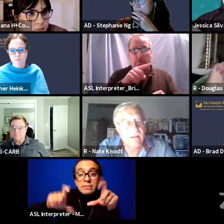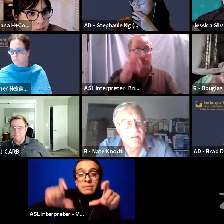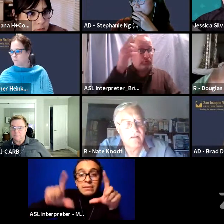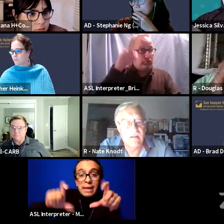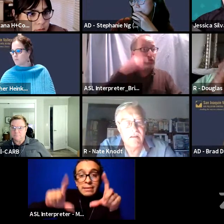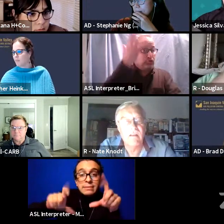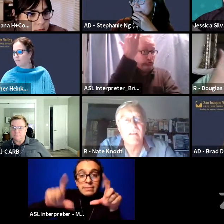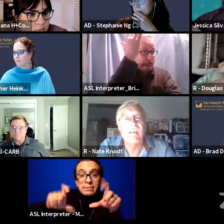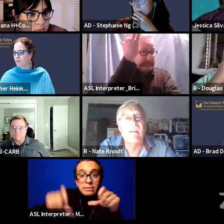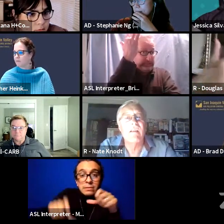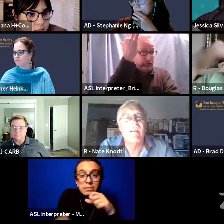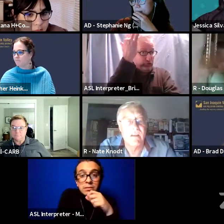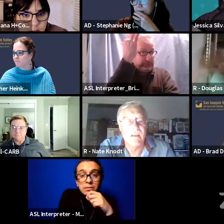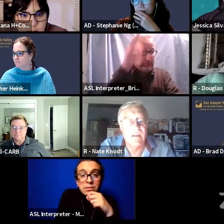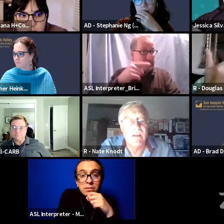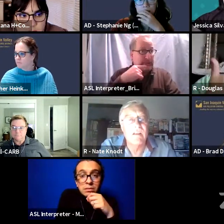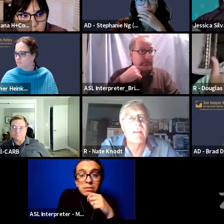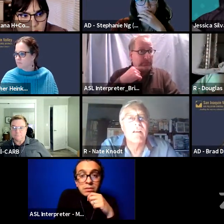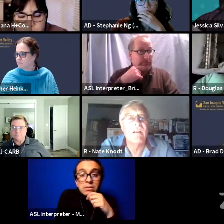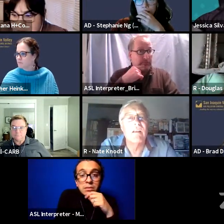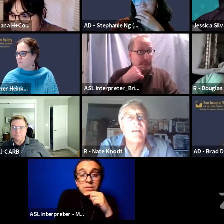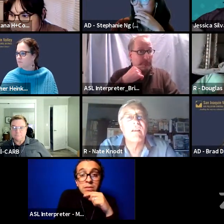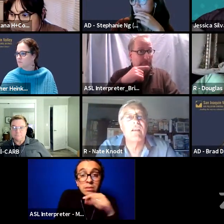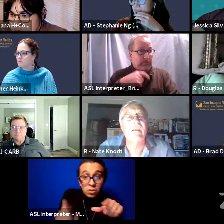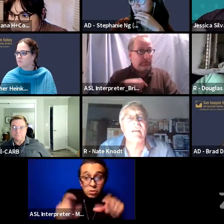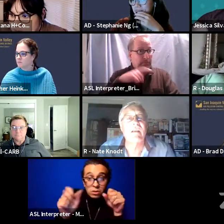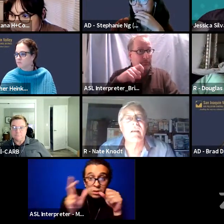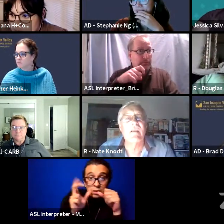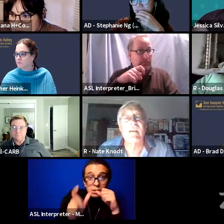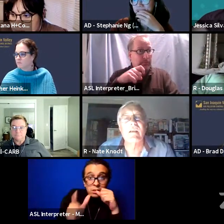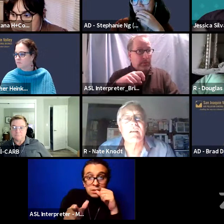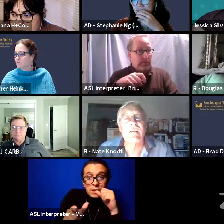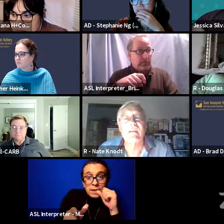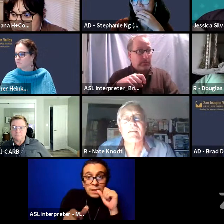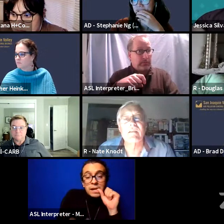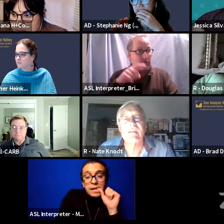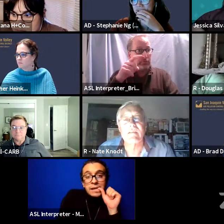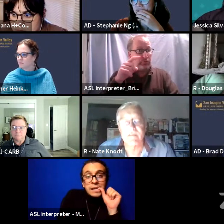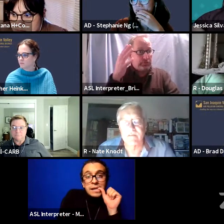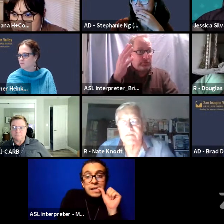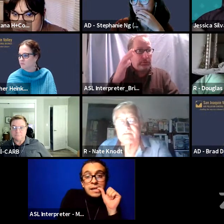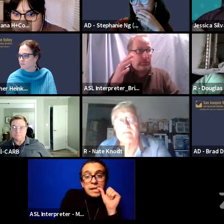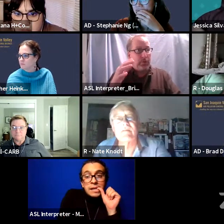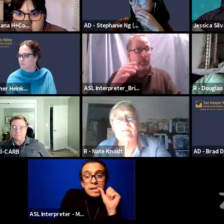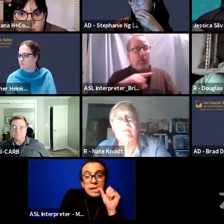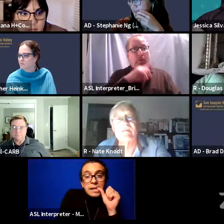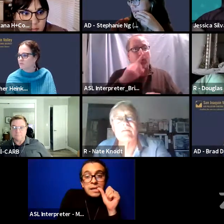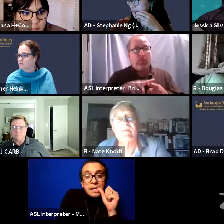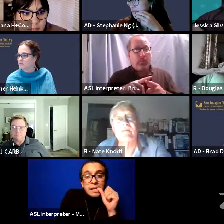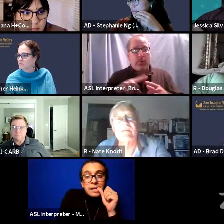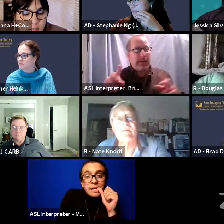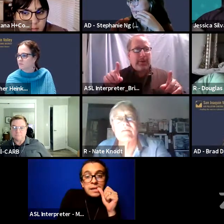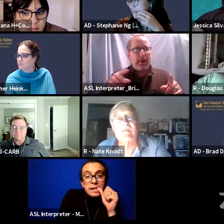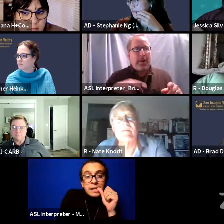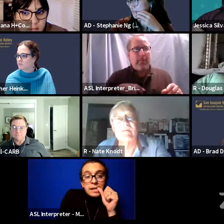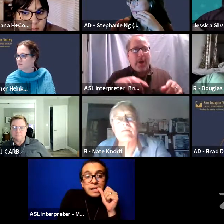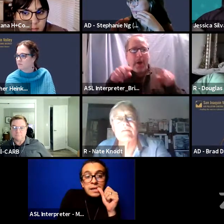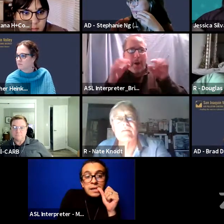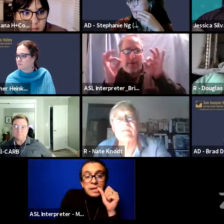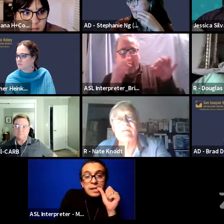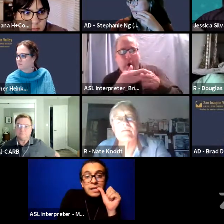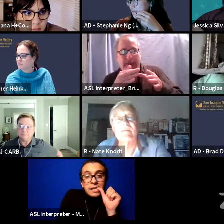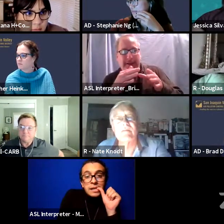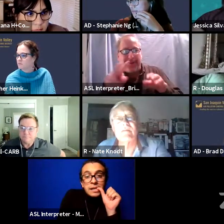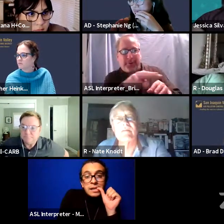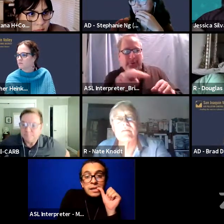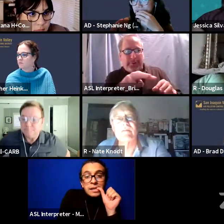that, can you sign me up for it? And then I can, like, whenever they decide they're going to meet 100%. the